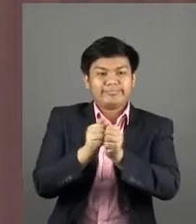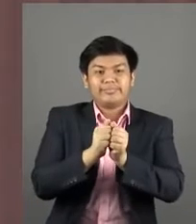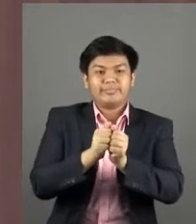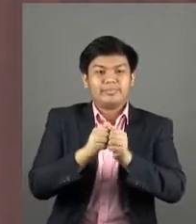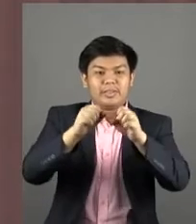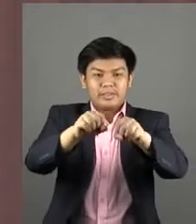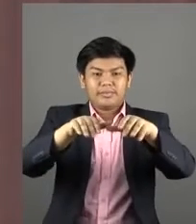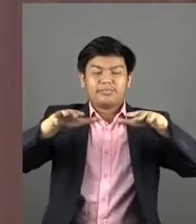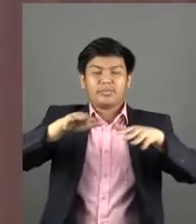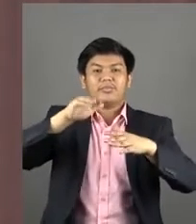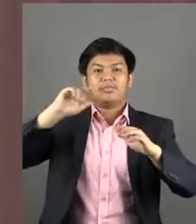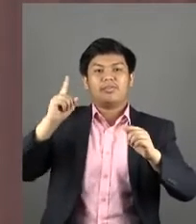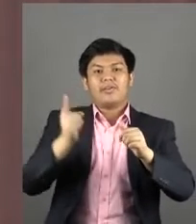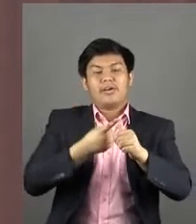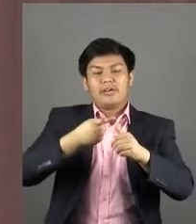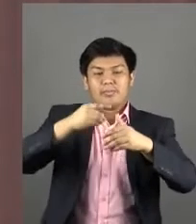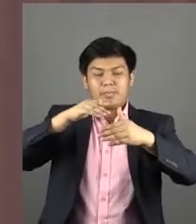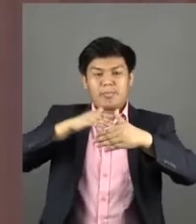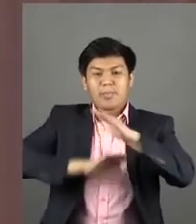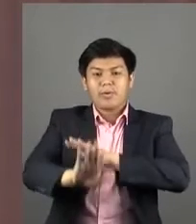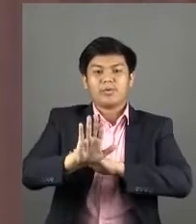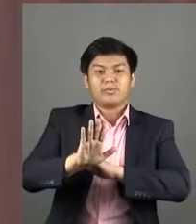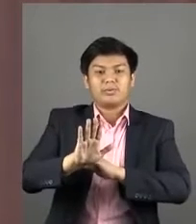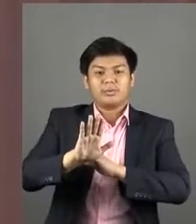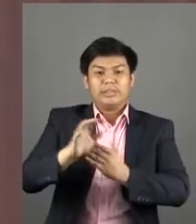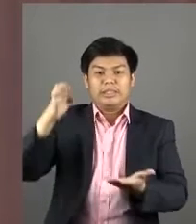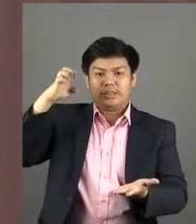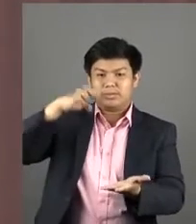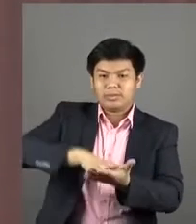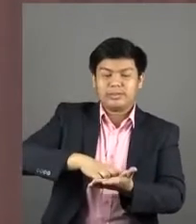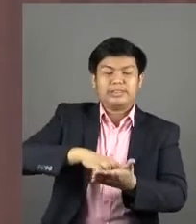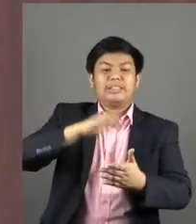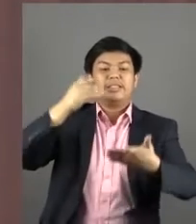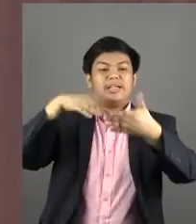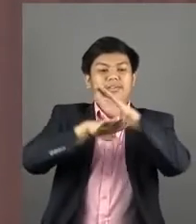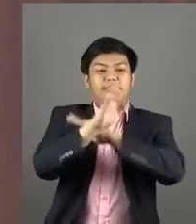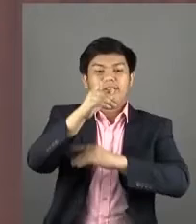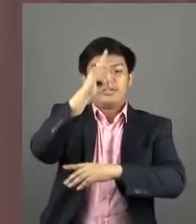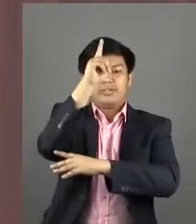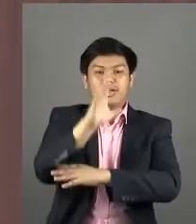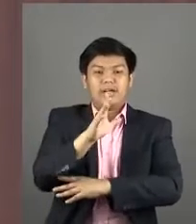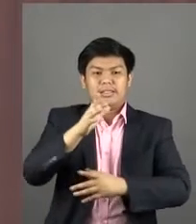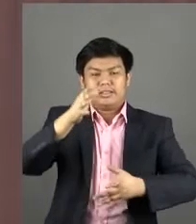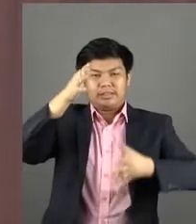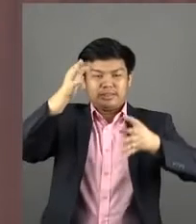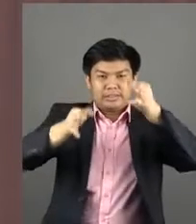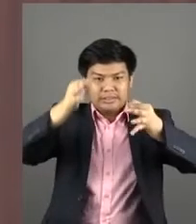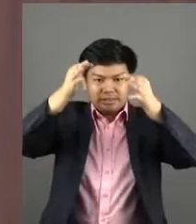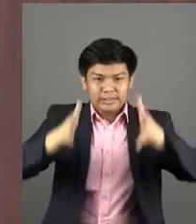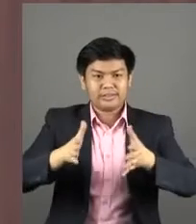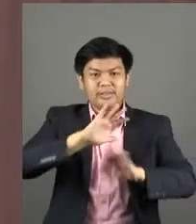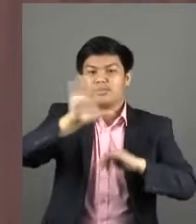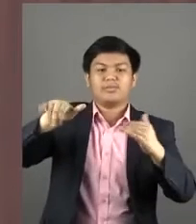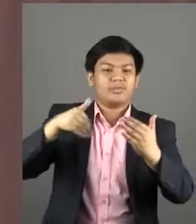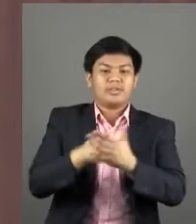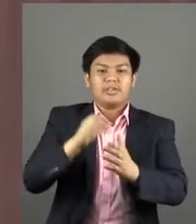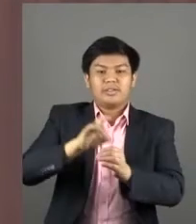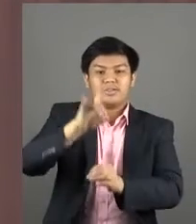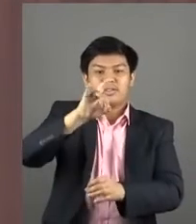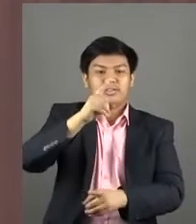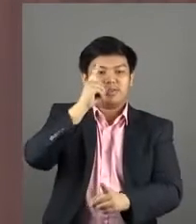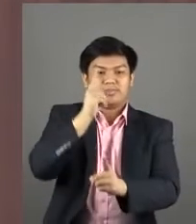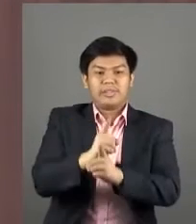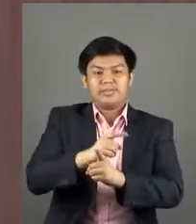the assembly of the firstborn who are enrolled in heaven, and to God, the judge of all, and to the spirits